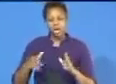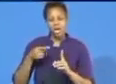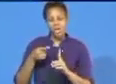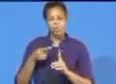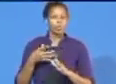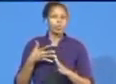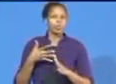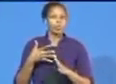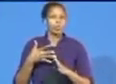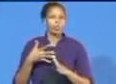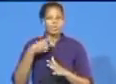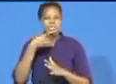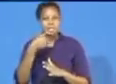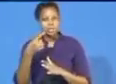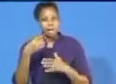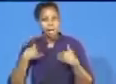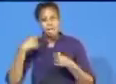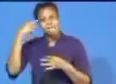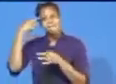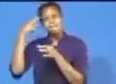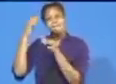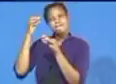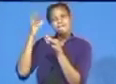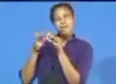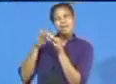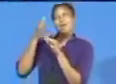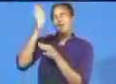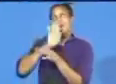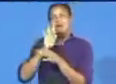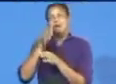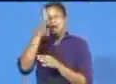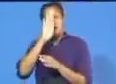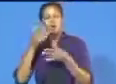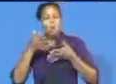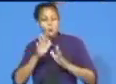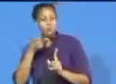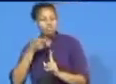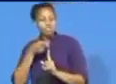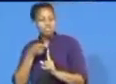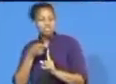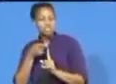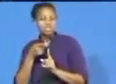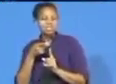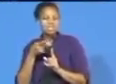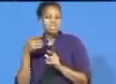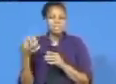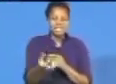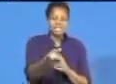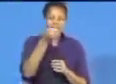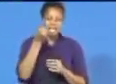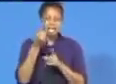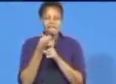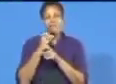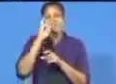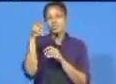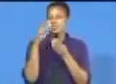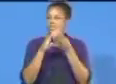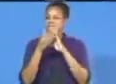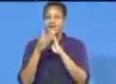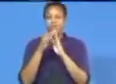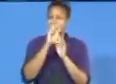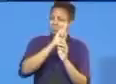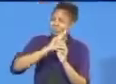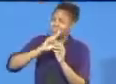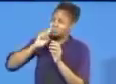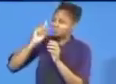have faith in Almighty God, and God would allow the child to be taken from Jerusalem all the way